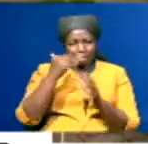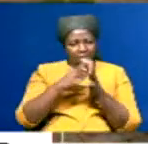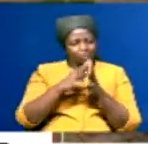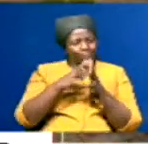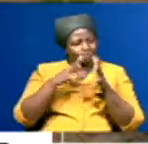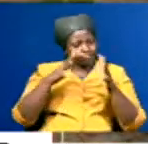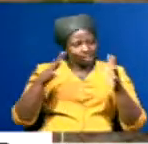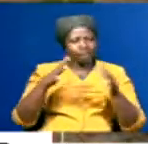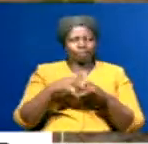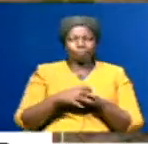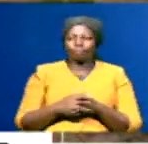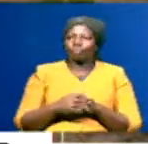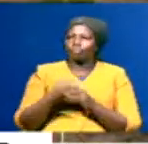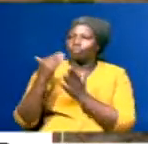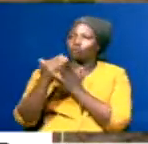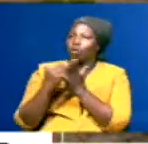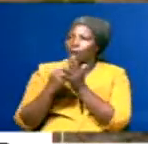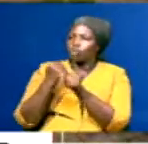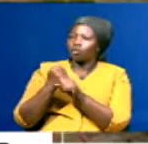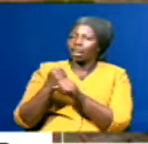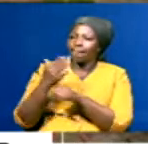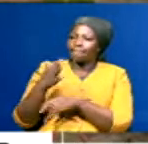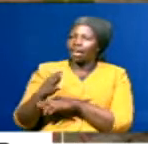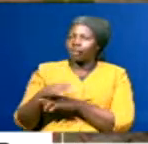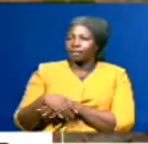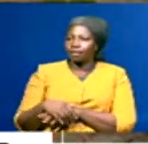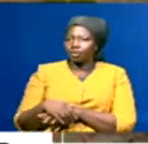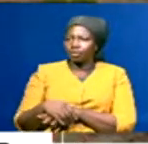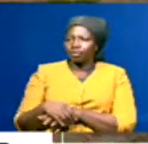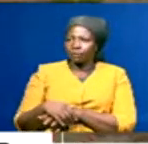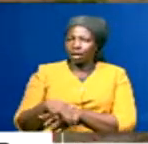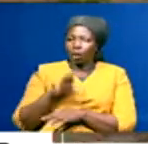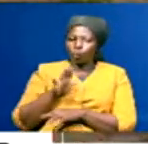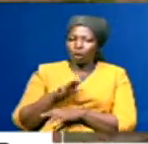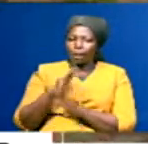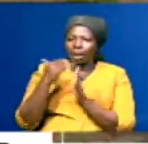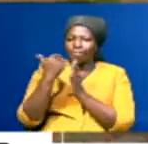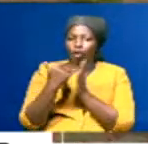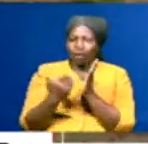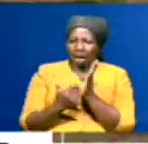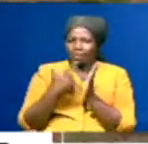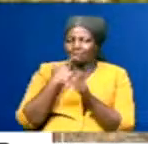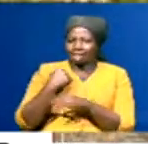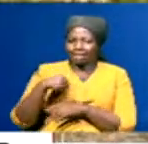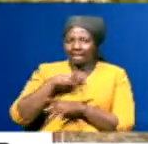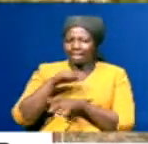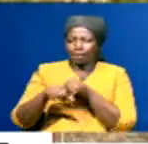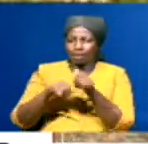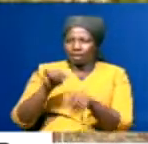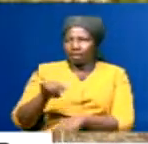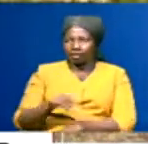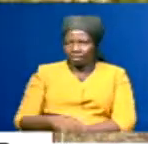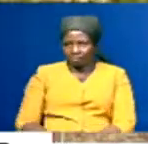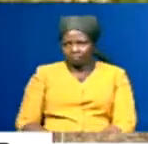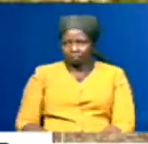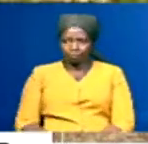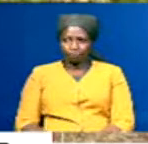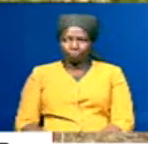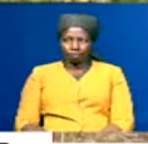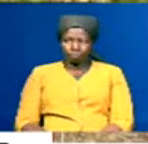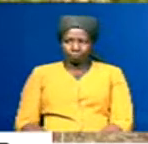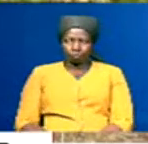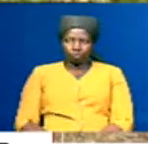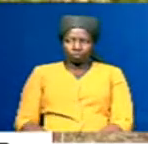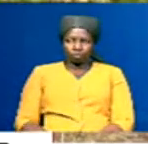Yes. Programs you did there. Yes. Kipindi cha kina mama. Yes. Tell us about that program. You